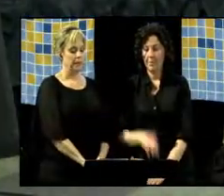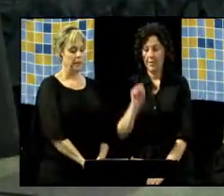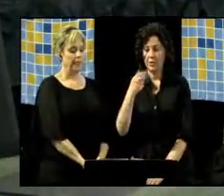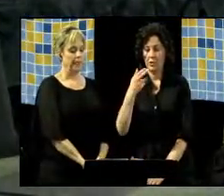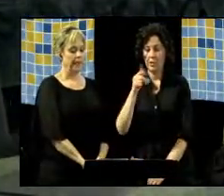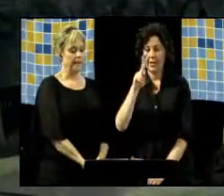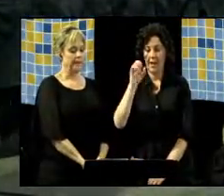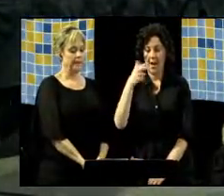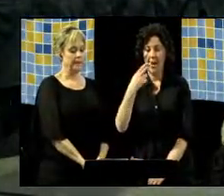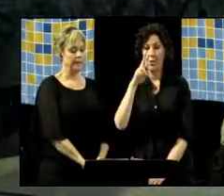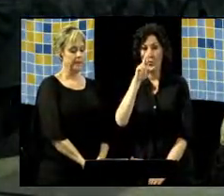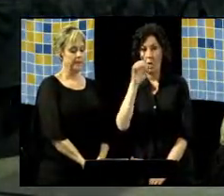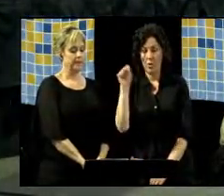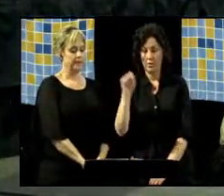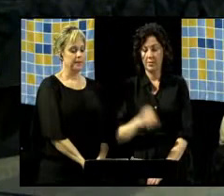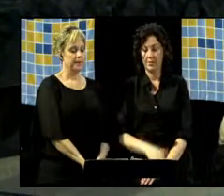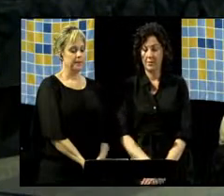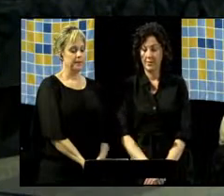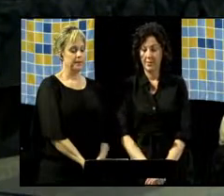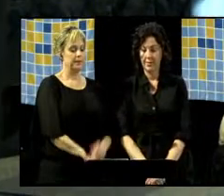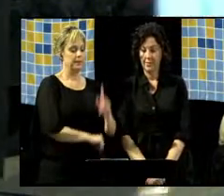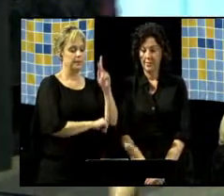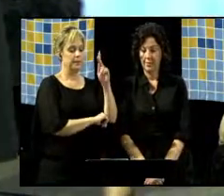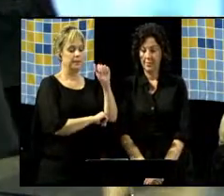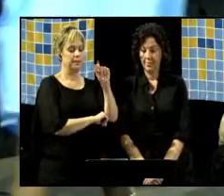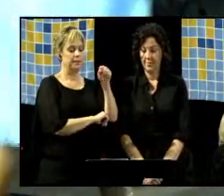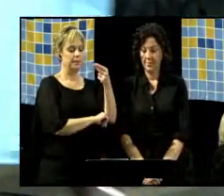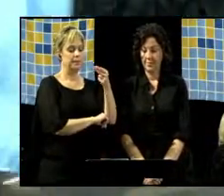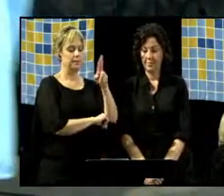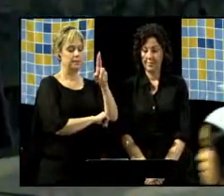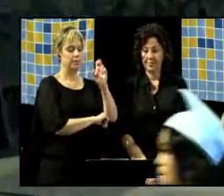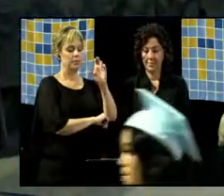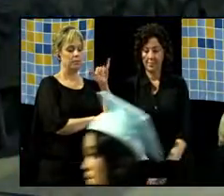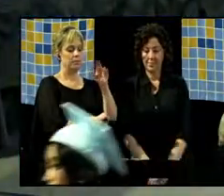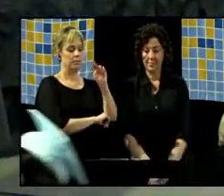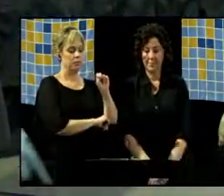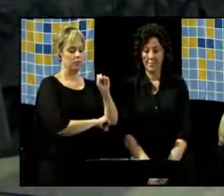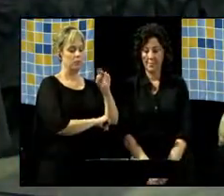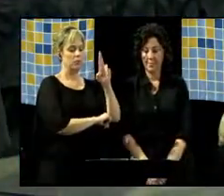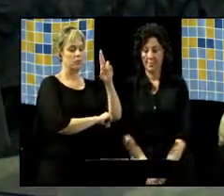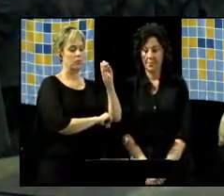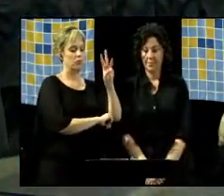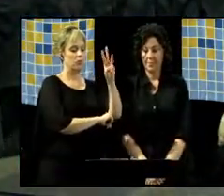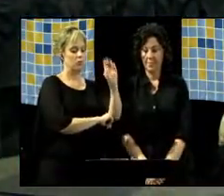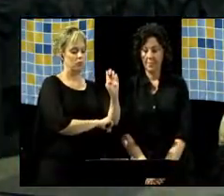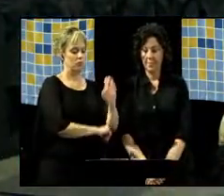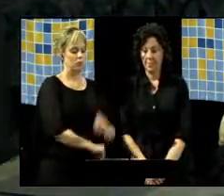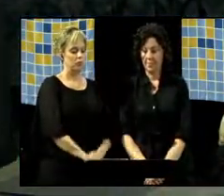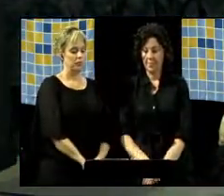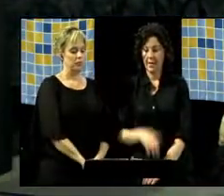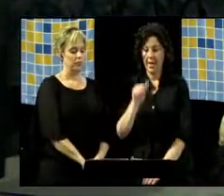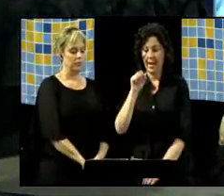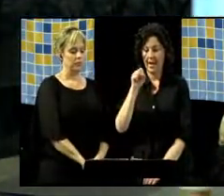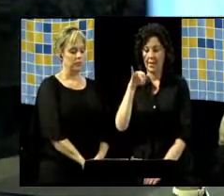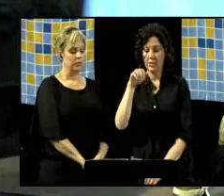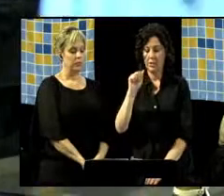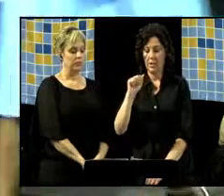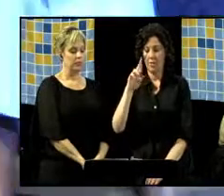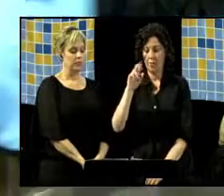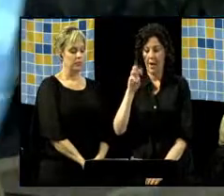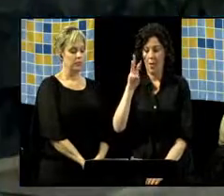Shakaya Ayana Ross, Catherine Grace Rowe, Asia D'Angela Rowell,